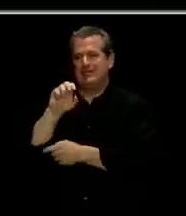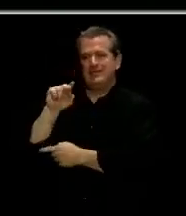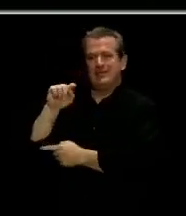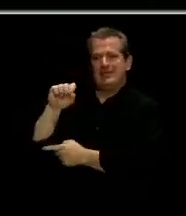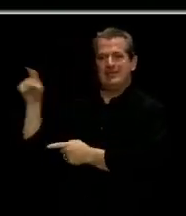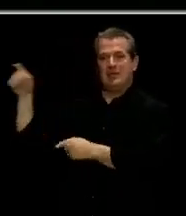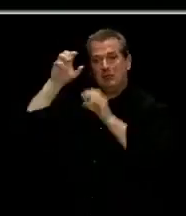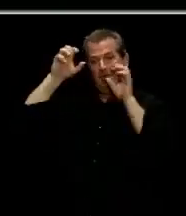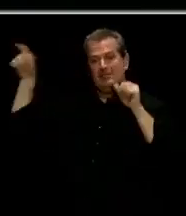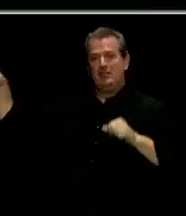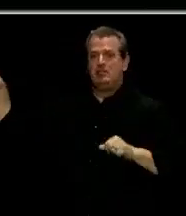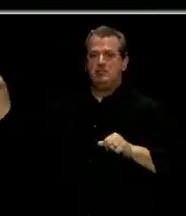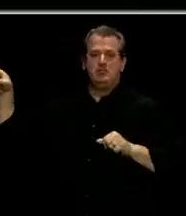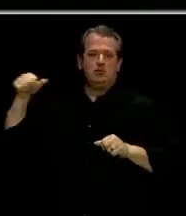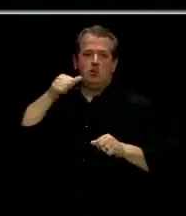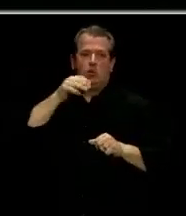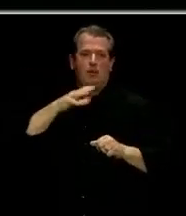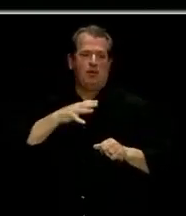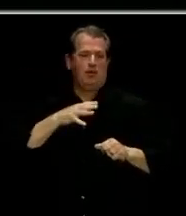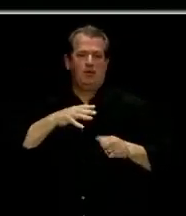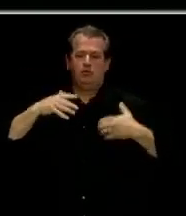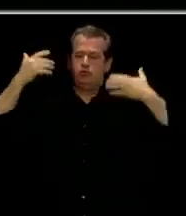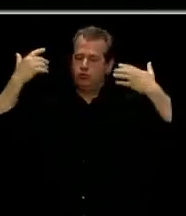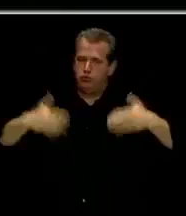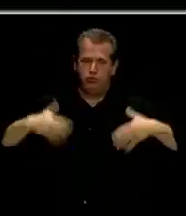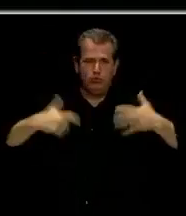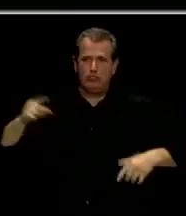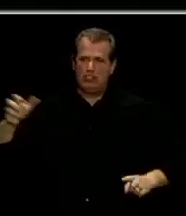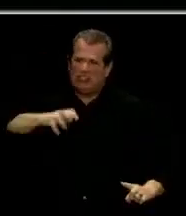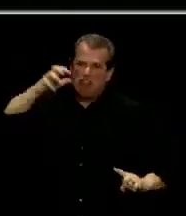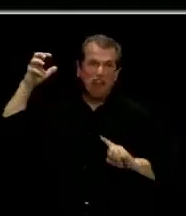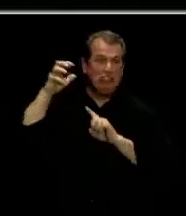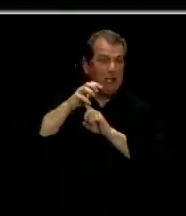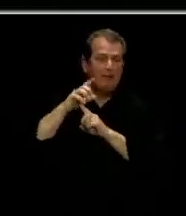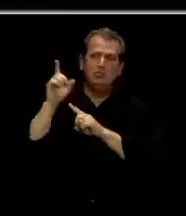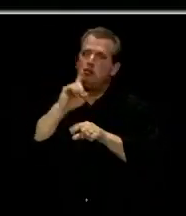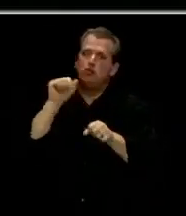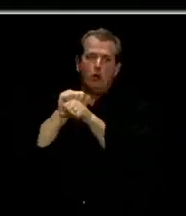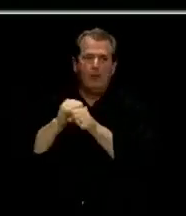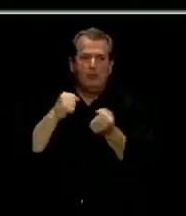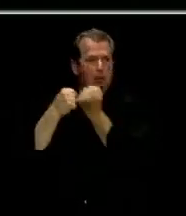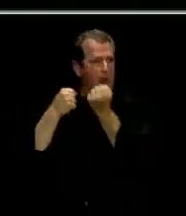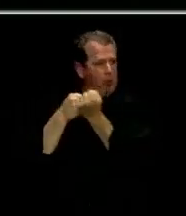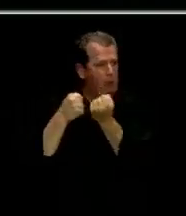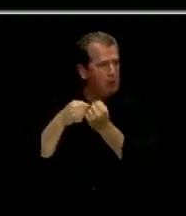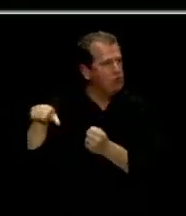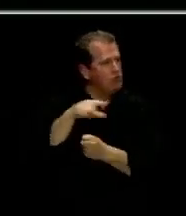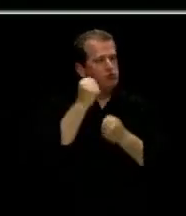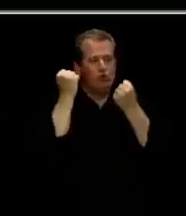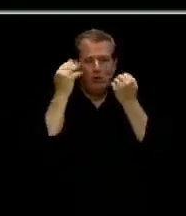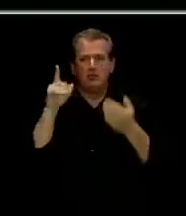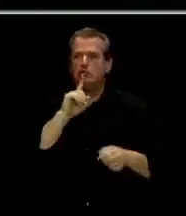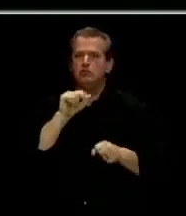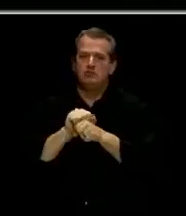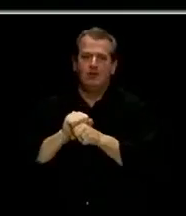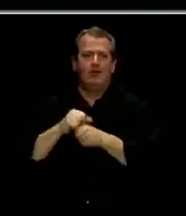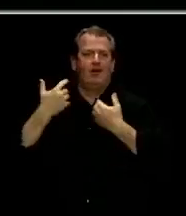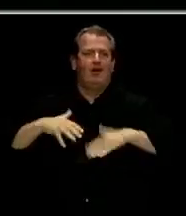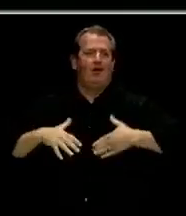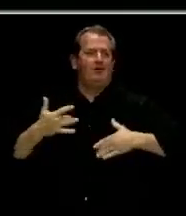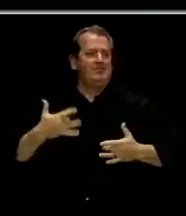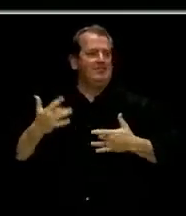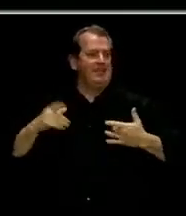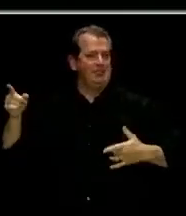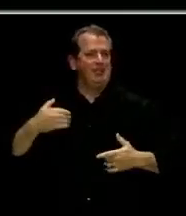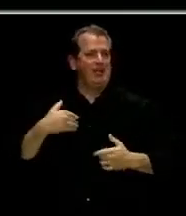Pasajomo, who is a humongous champion for each and every one of you. She really and truly deserves this award, and I'm so pleased that she shared